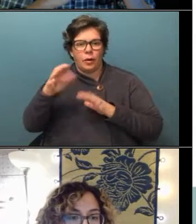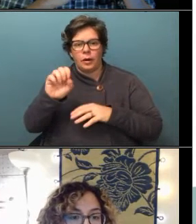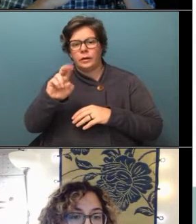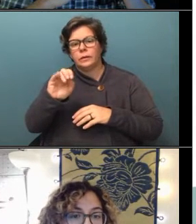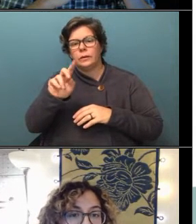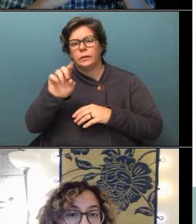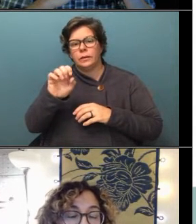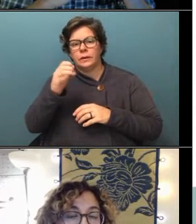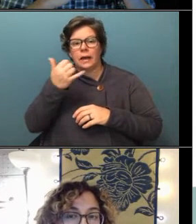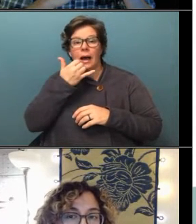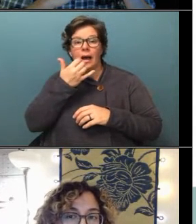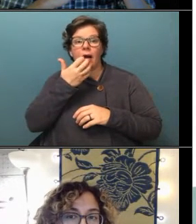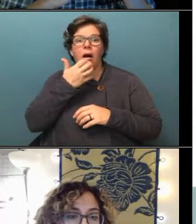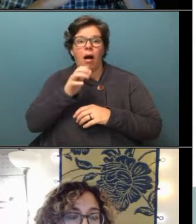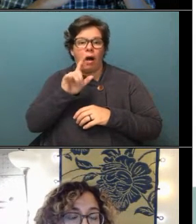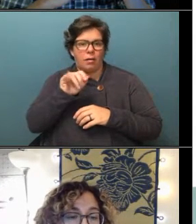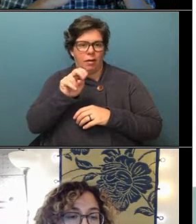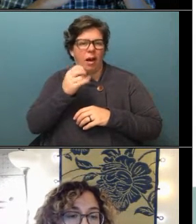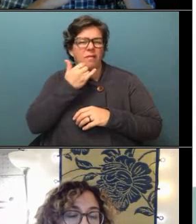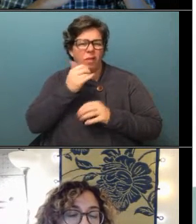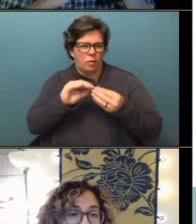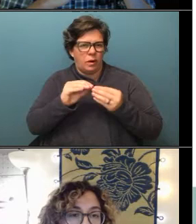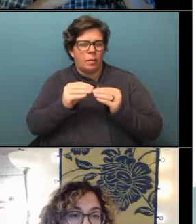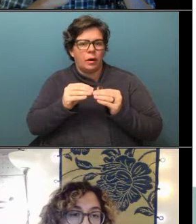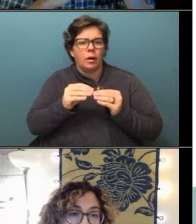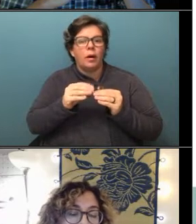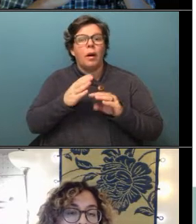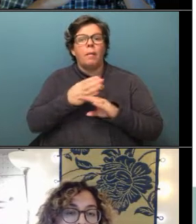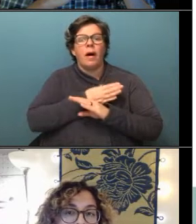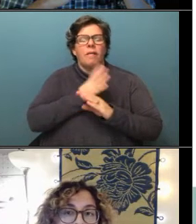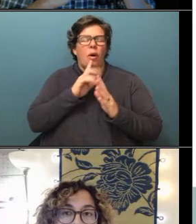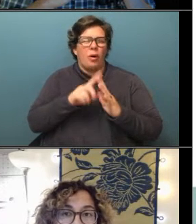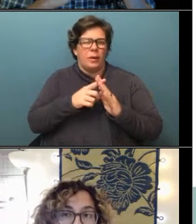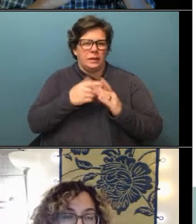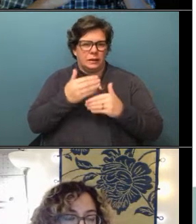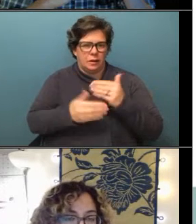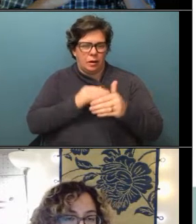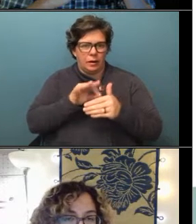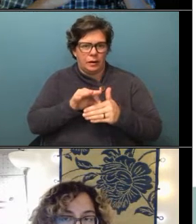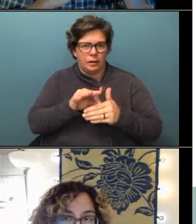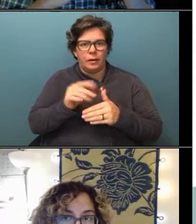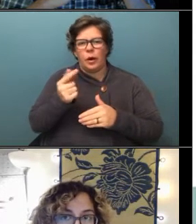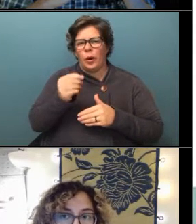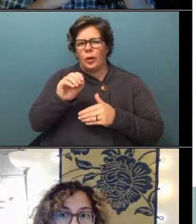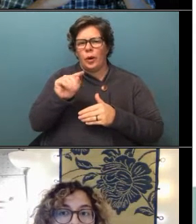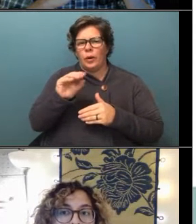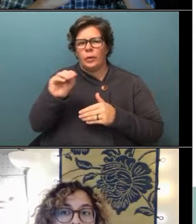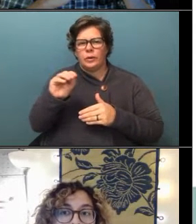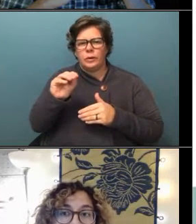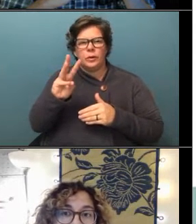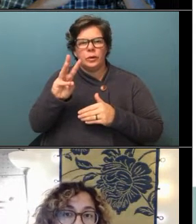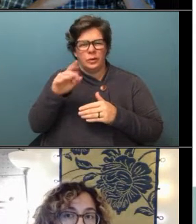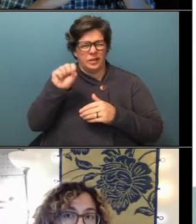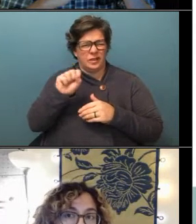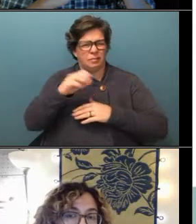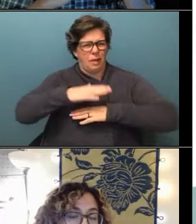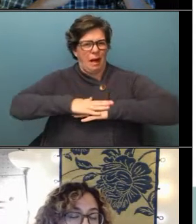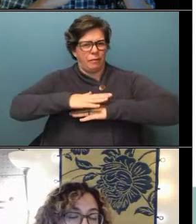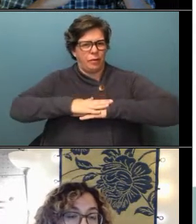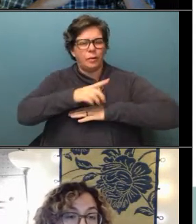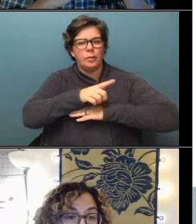Hotline. Before we officially get started, a quick overview of the GoToWebinar software. You will see that you